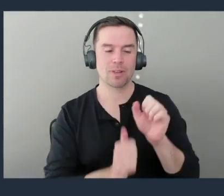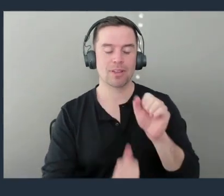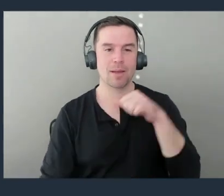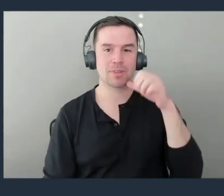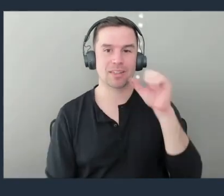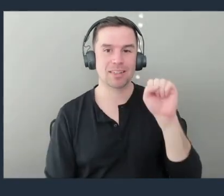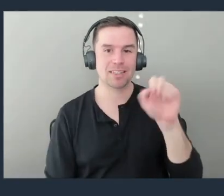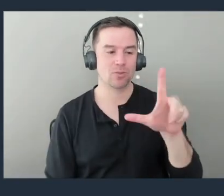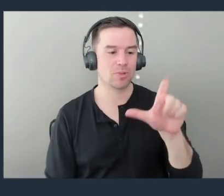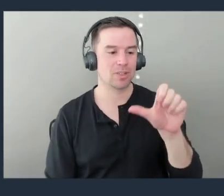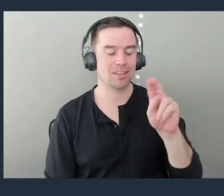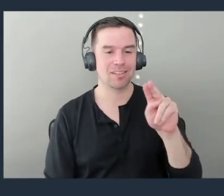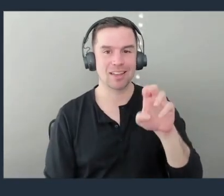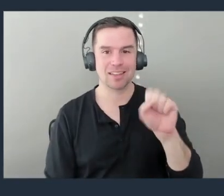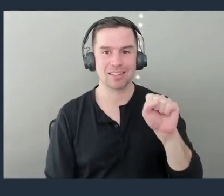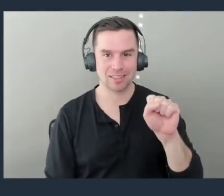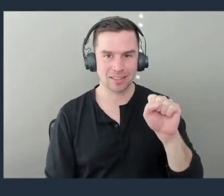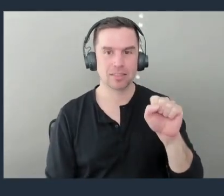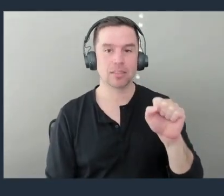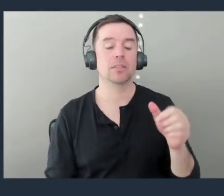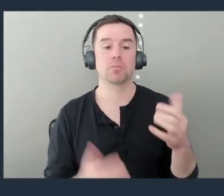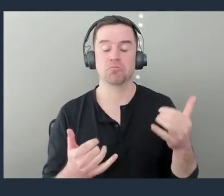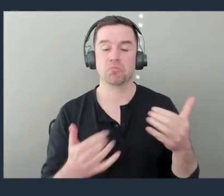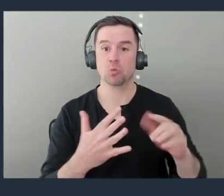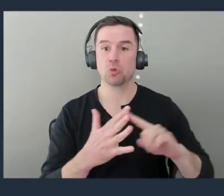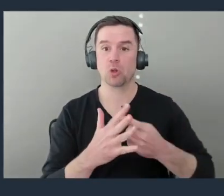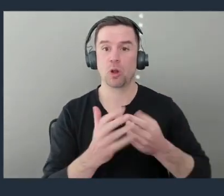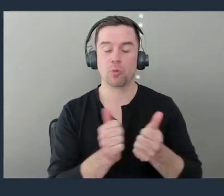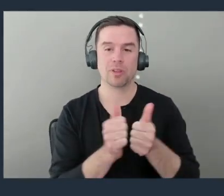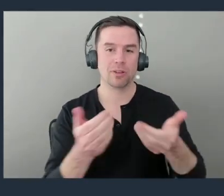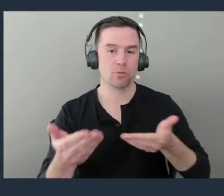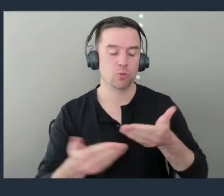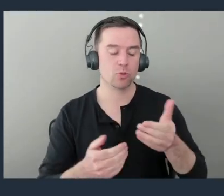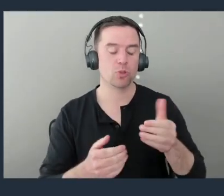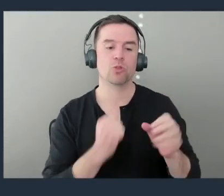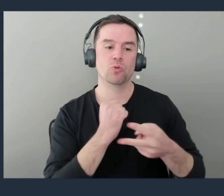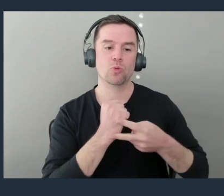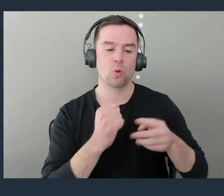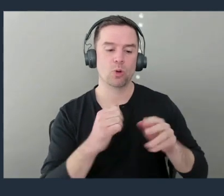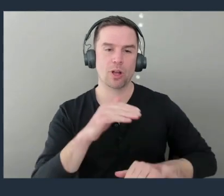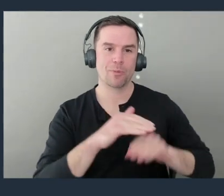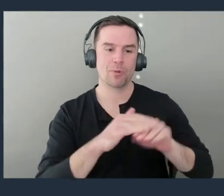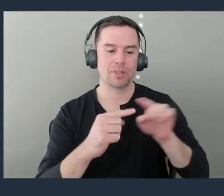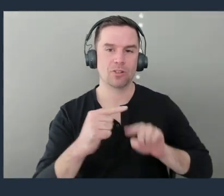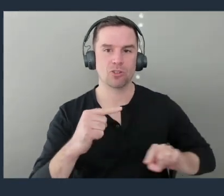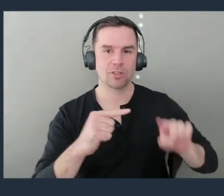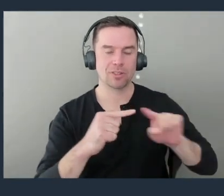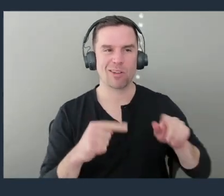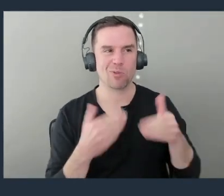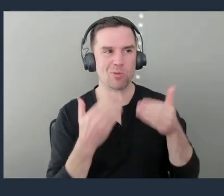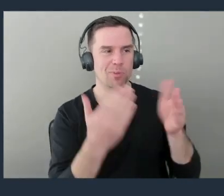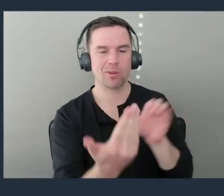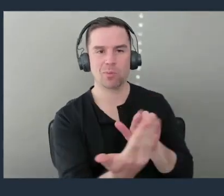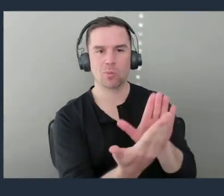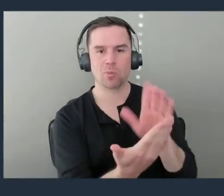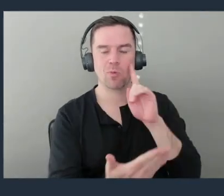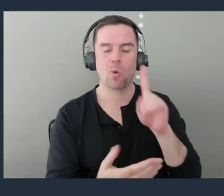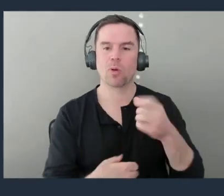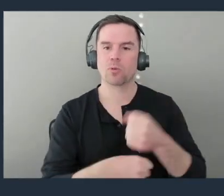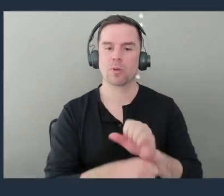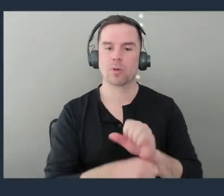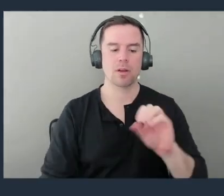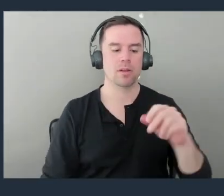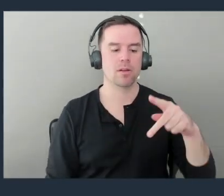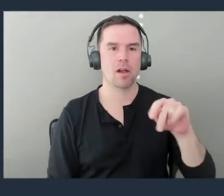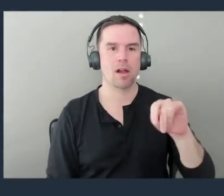start by introducing the storage optimization cycle, a recommended approach to creating a optimization process. We will